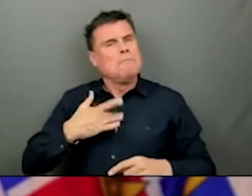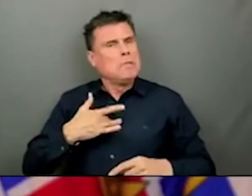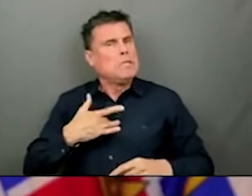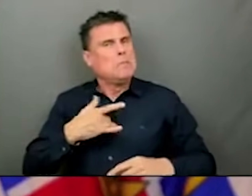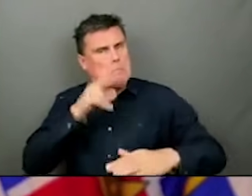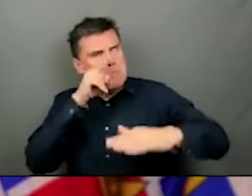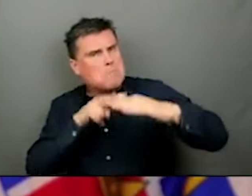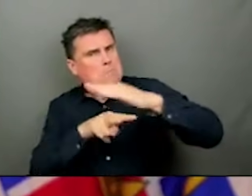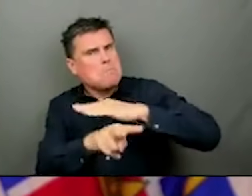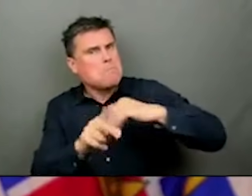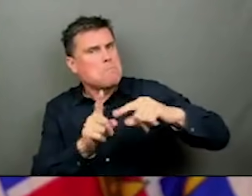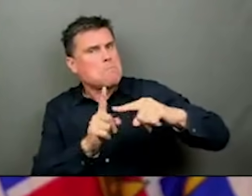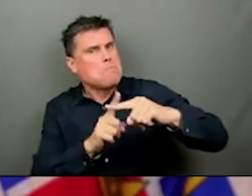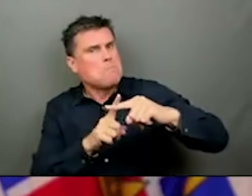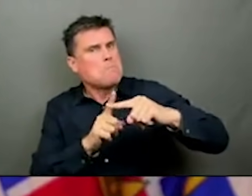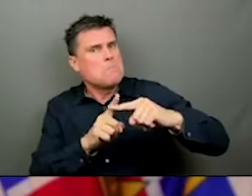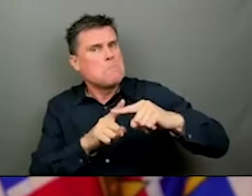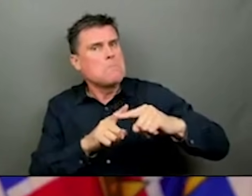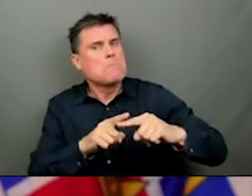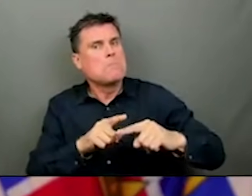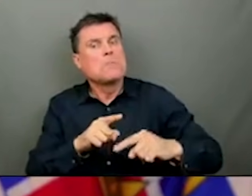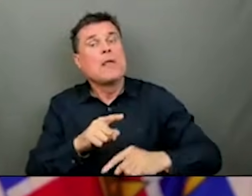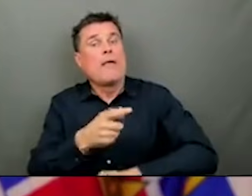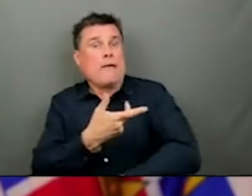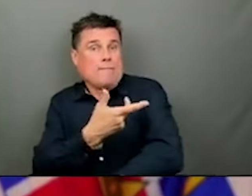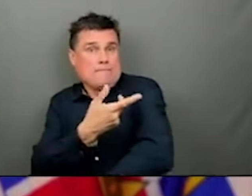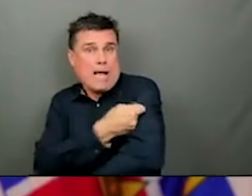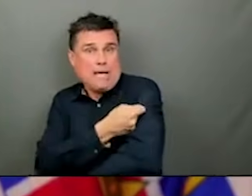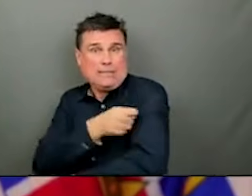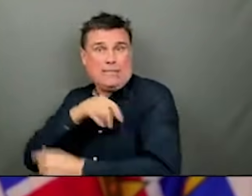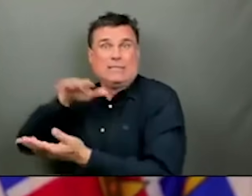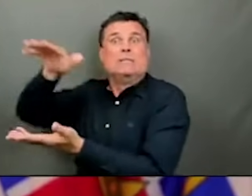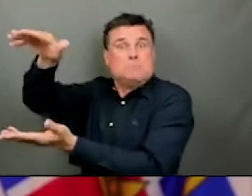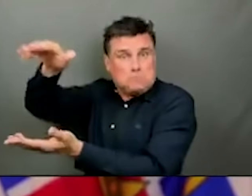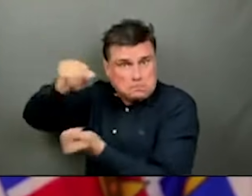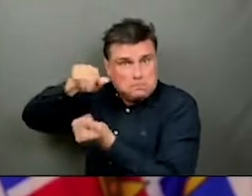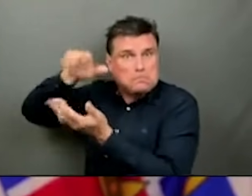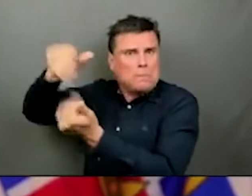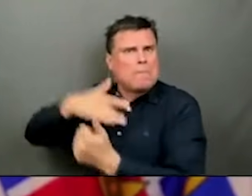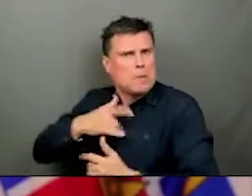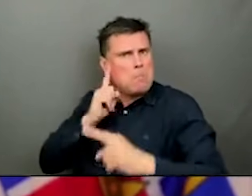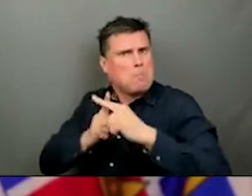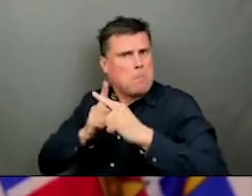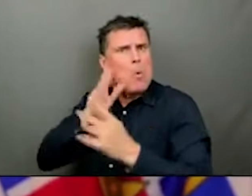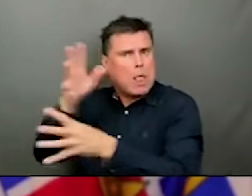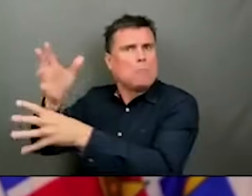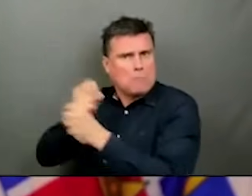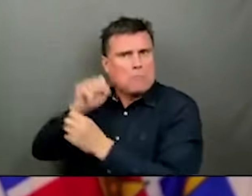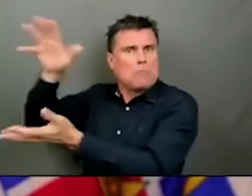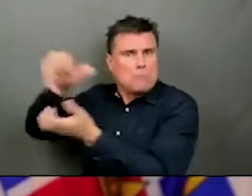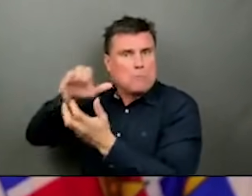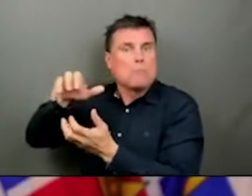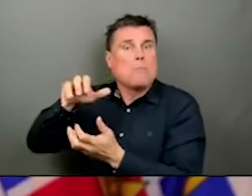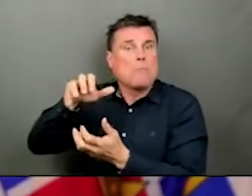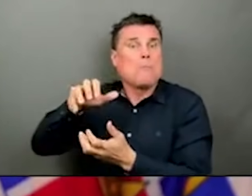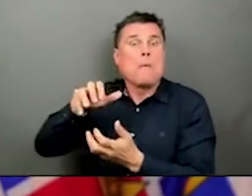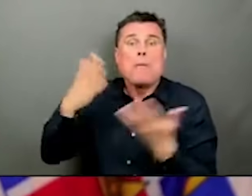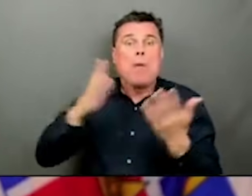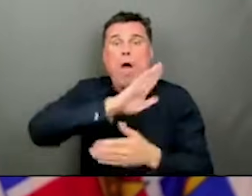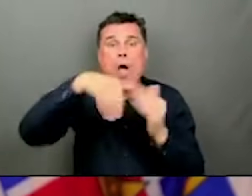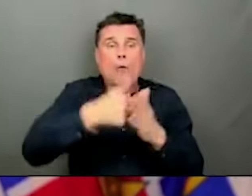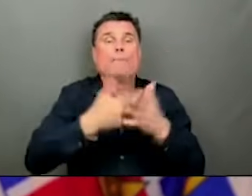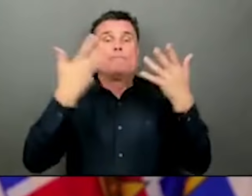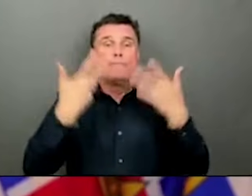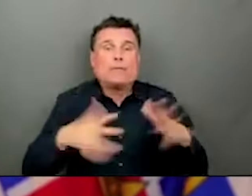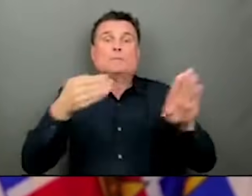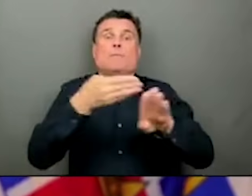increasing confidence is going to come, that we might be even ahead of that timeline. But be that as it may, right now we have a